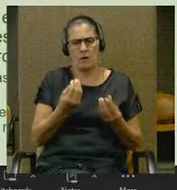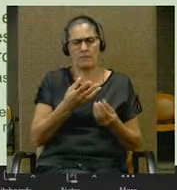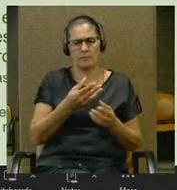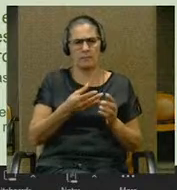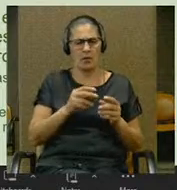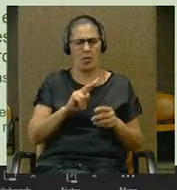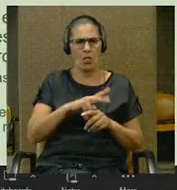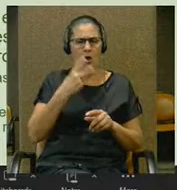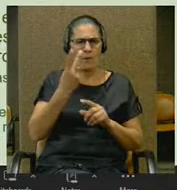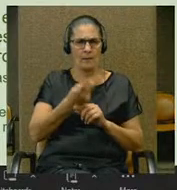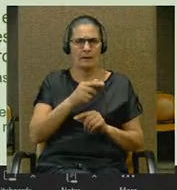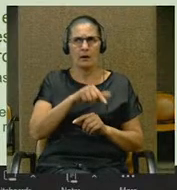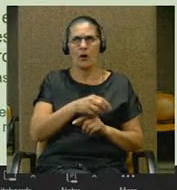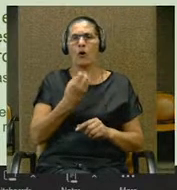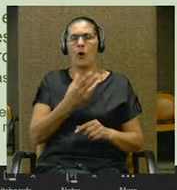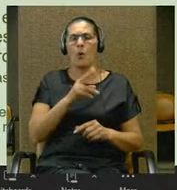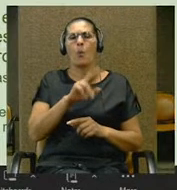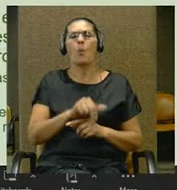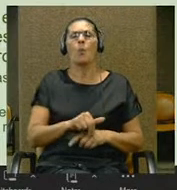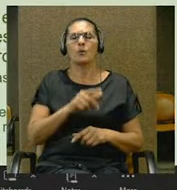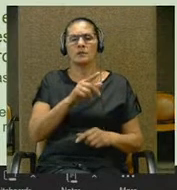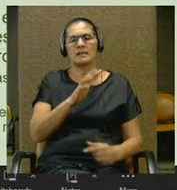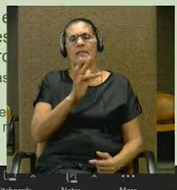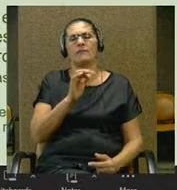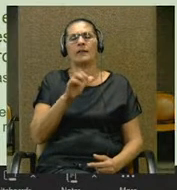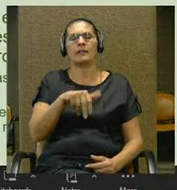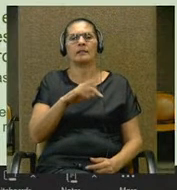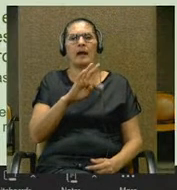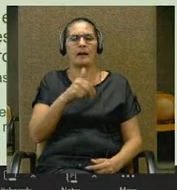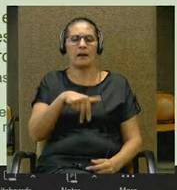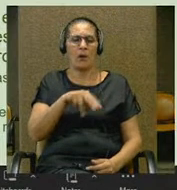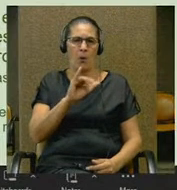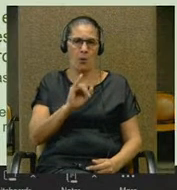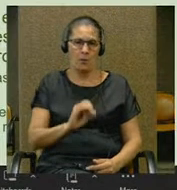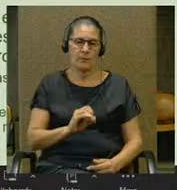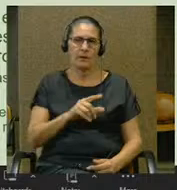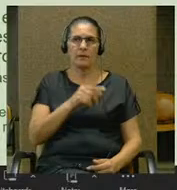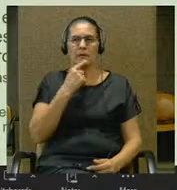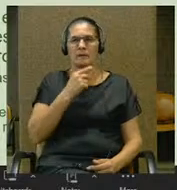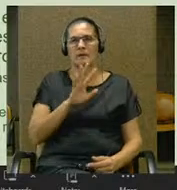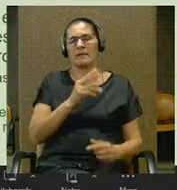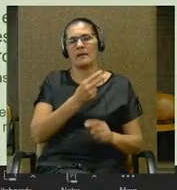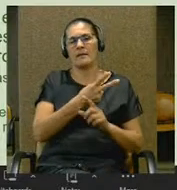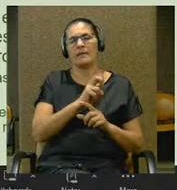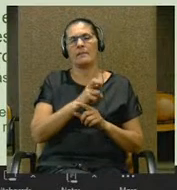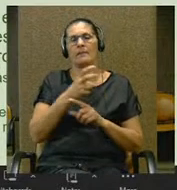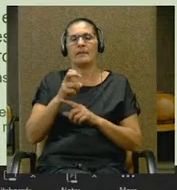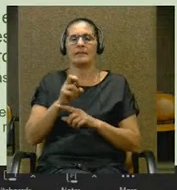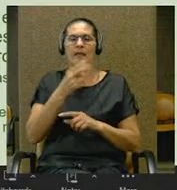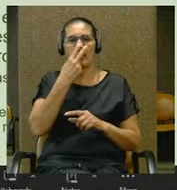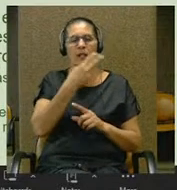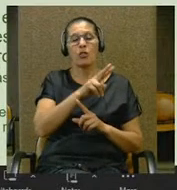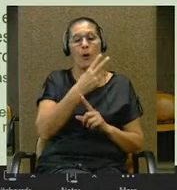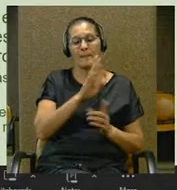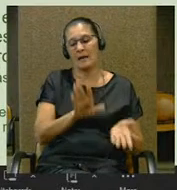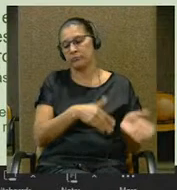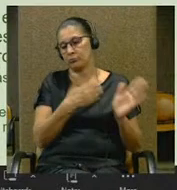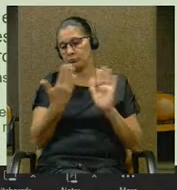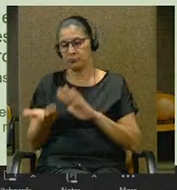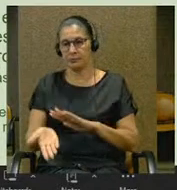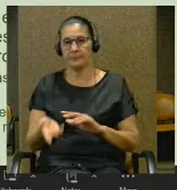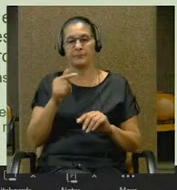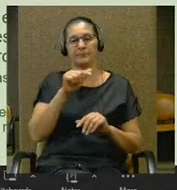an overdose crisis related with the use of fentanyl, which has lasted nearly two decades since